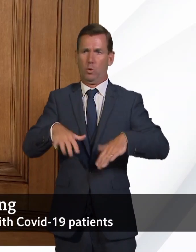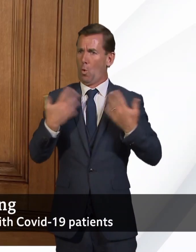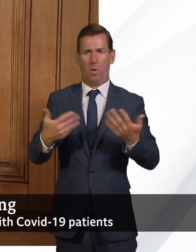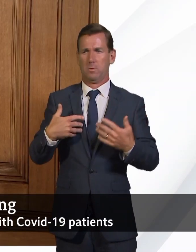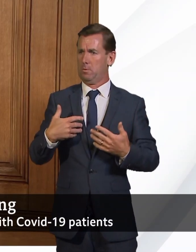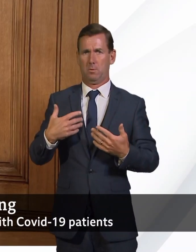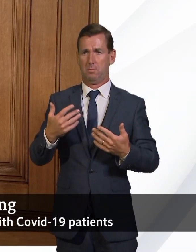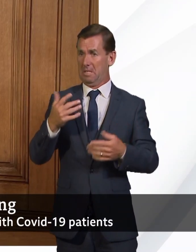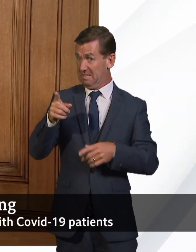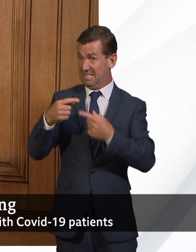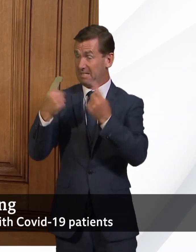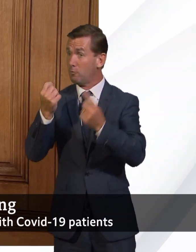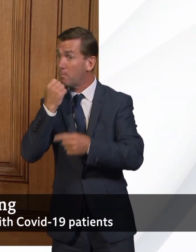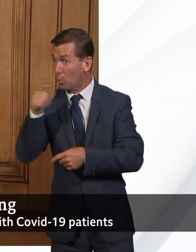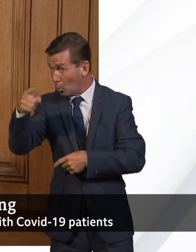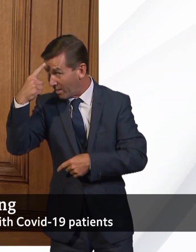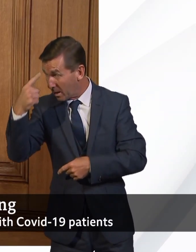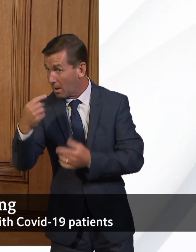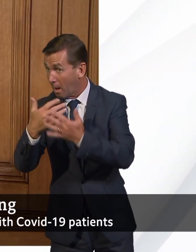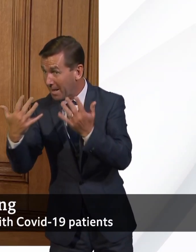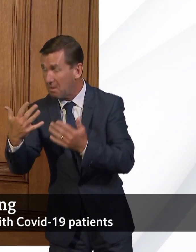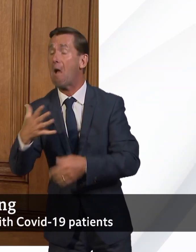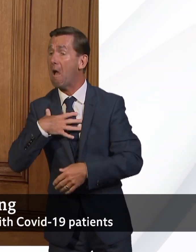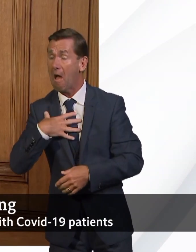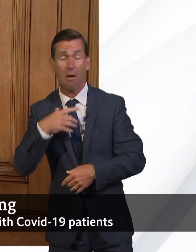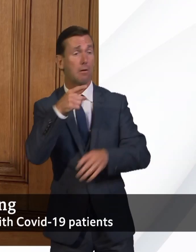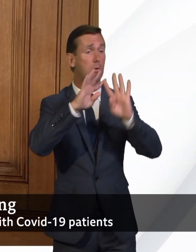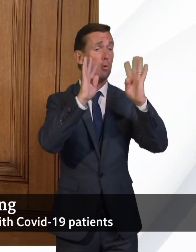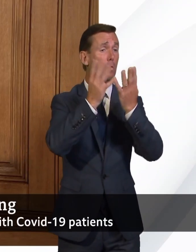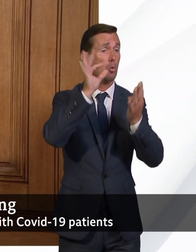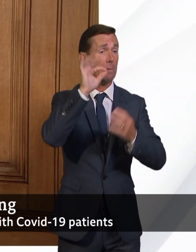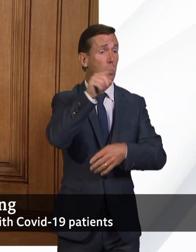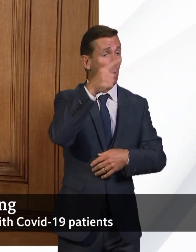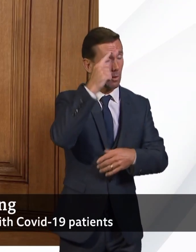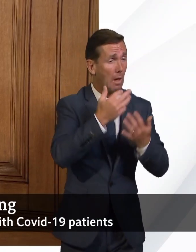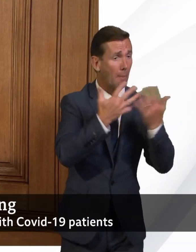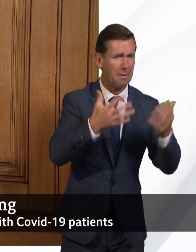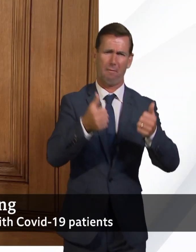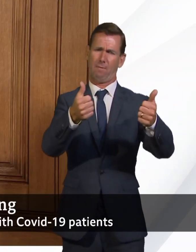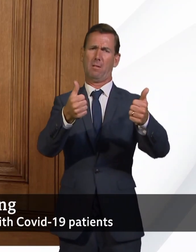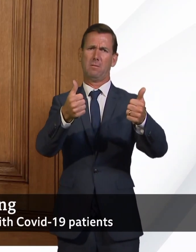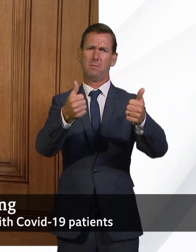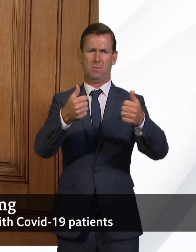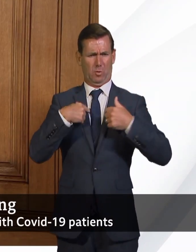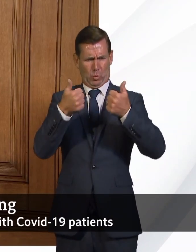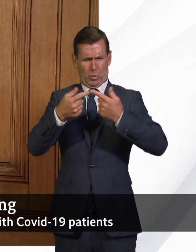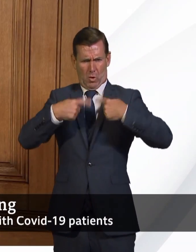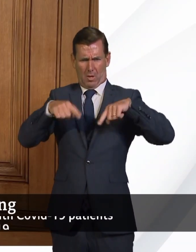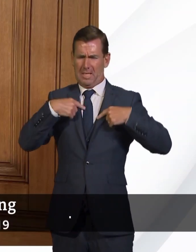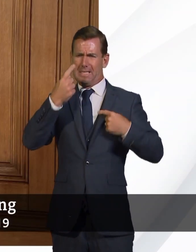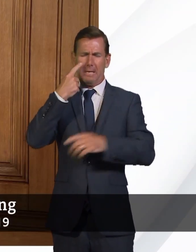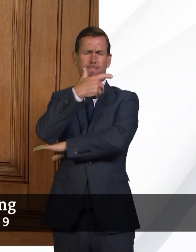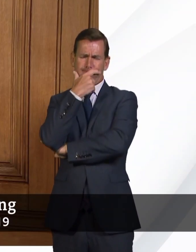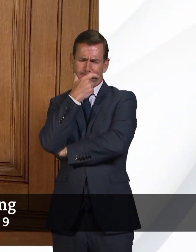are different outputs from different models, it's an opportunity for us to look and say, why is it different either across the